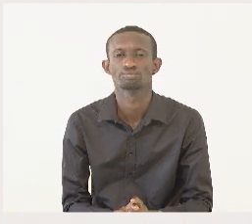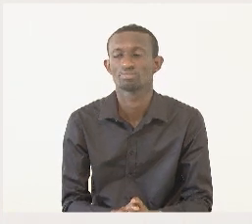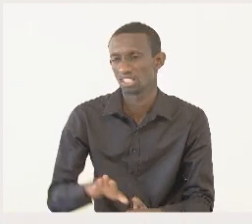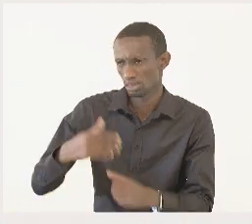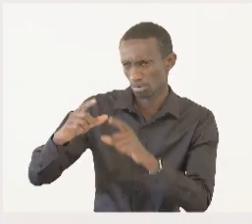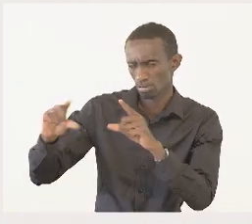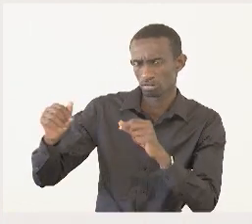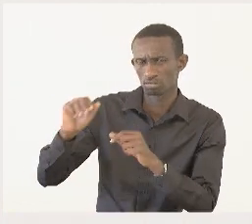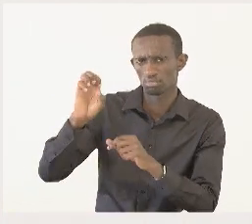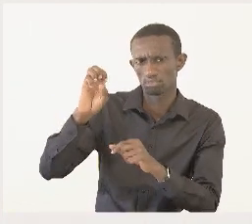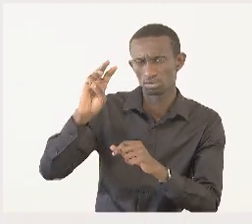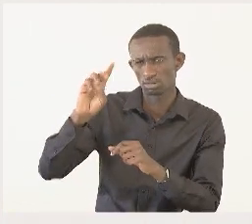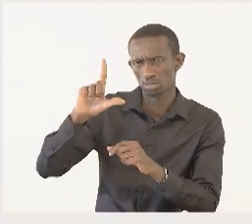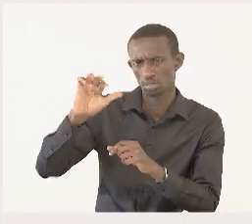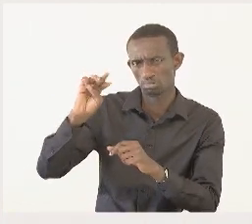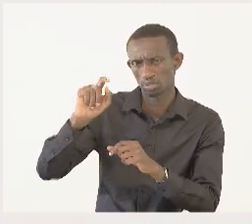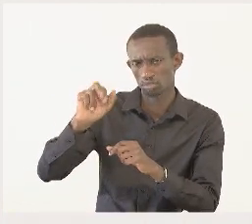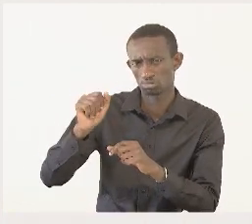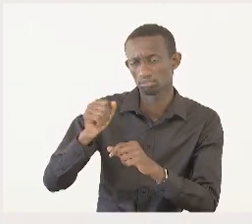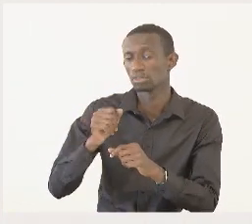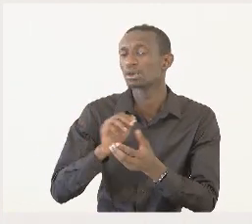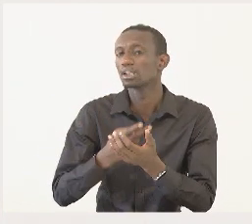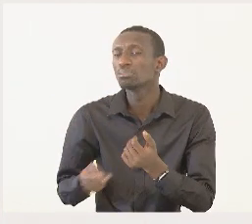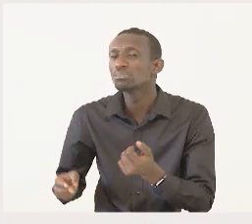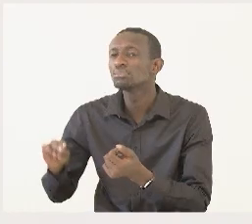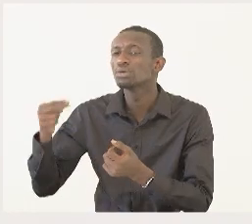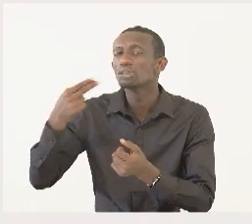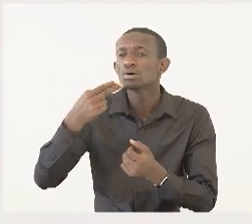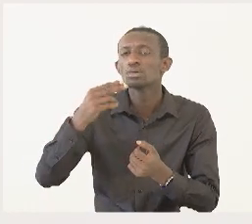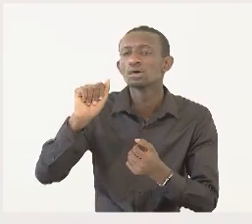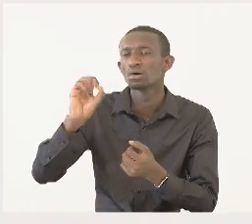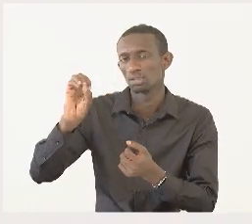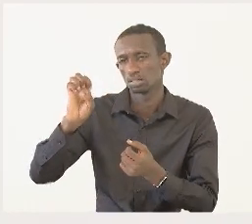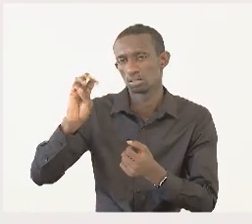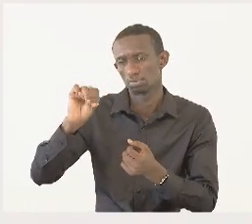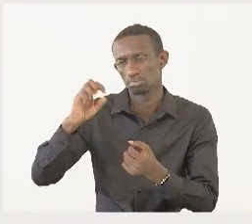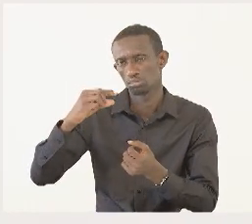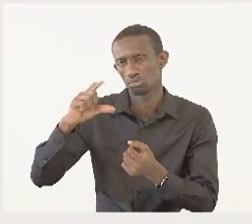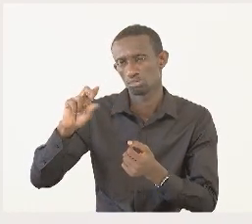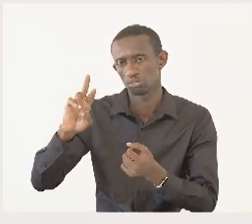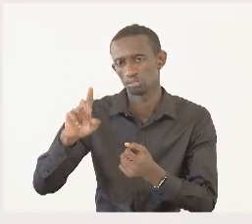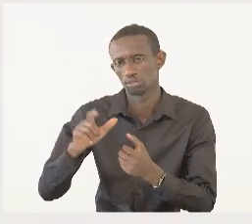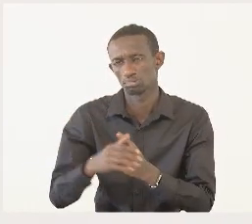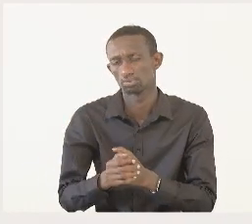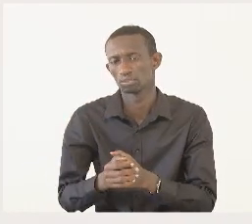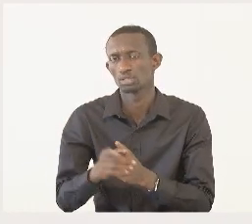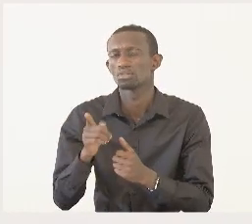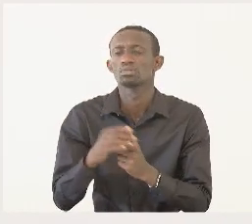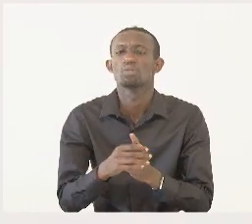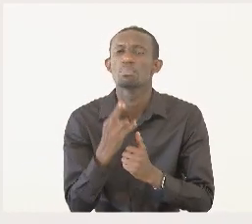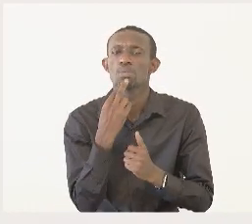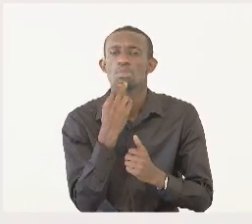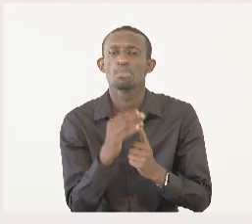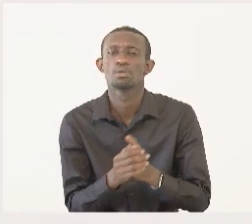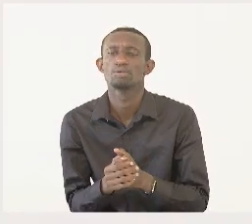We have elimination of hemoglobin. I talk about hemoglobin. These are red pigments that are found